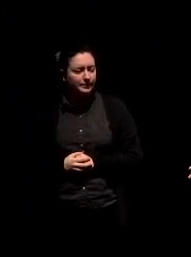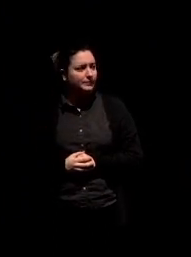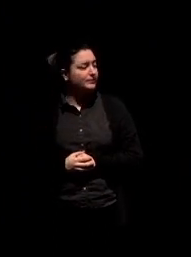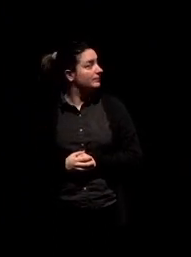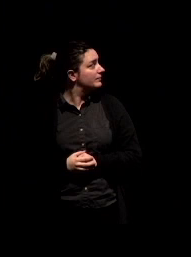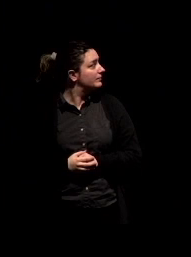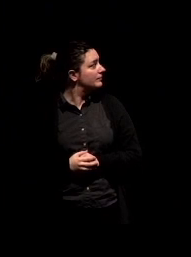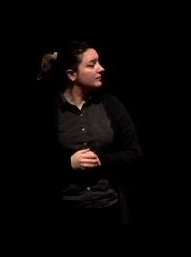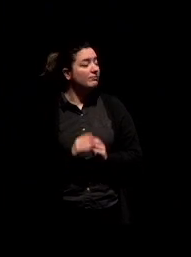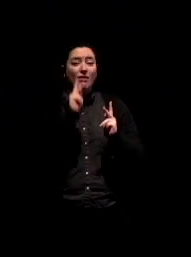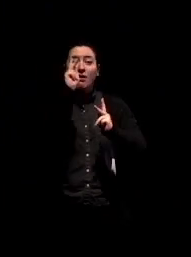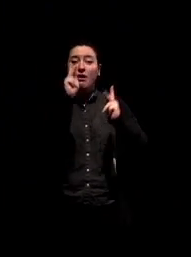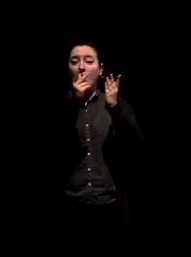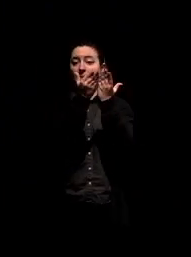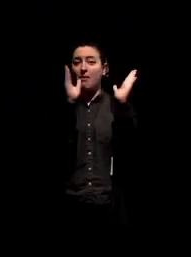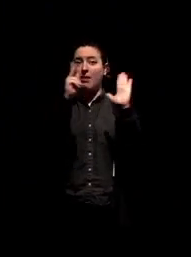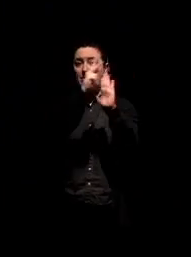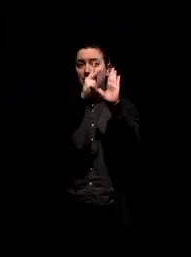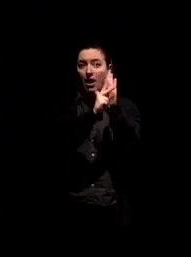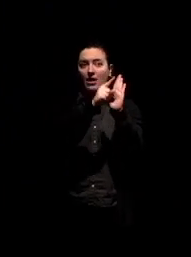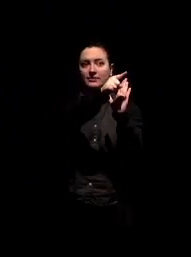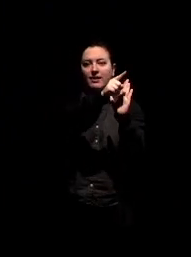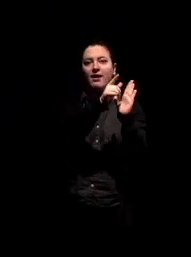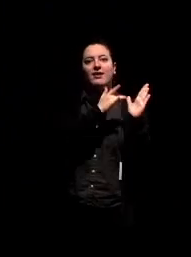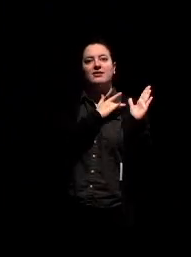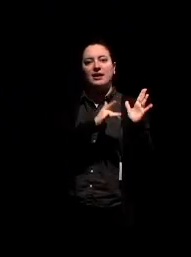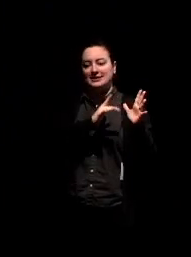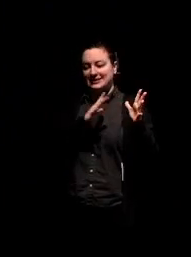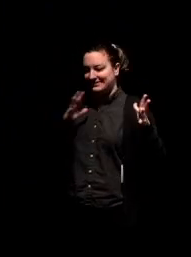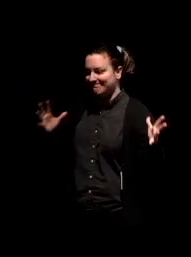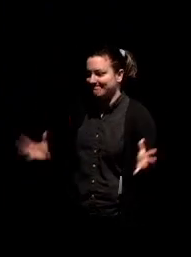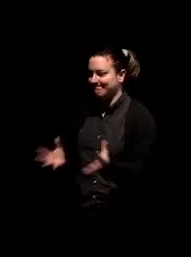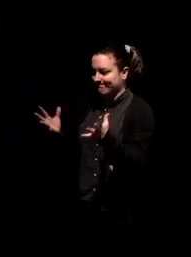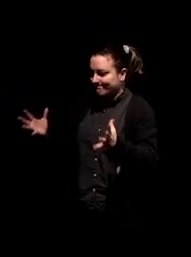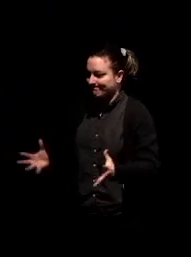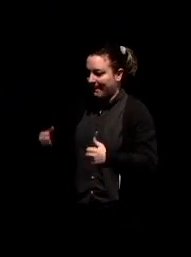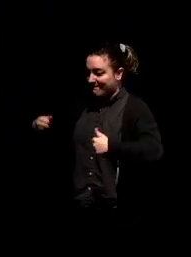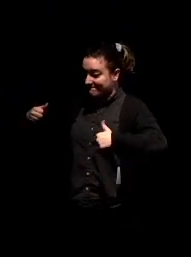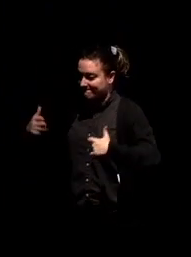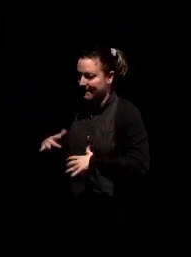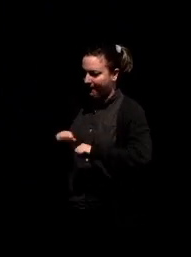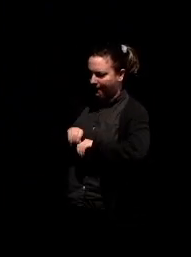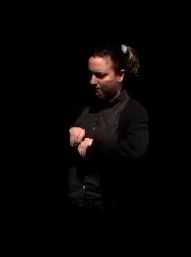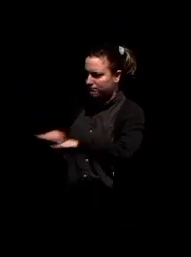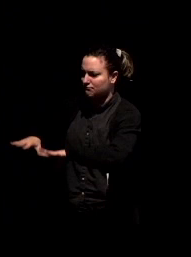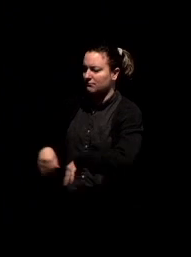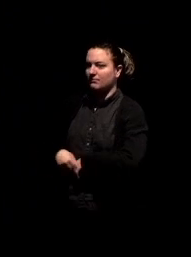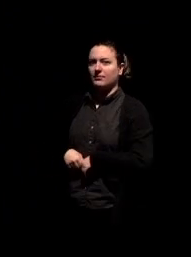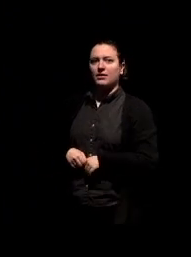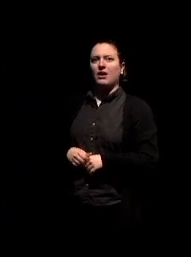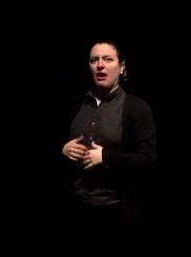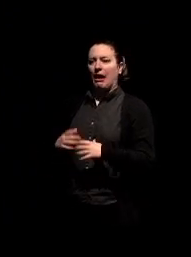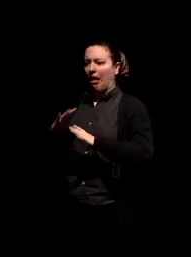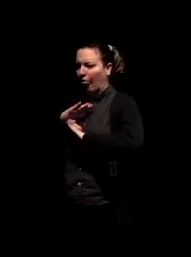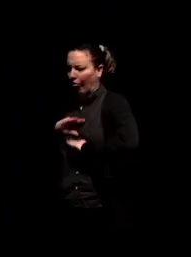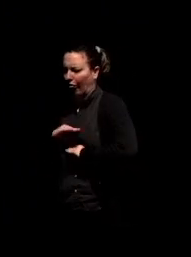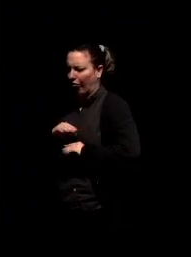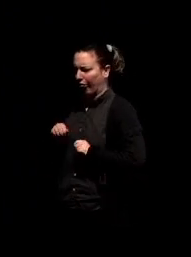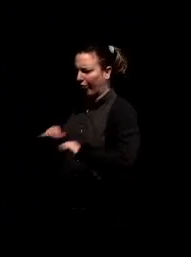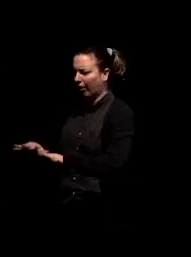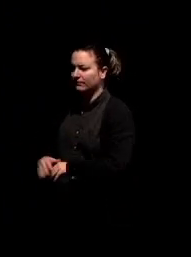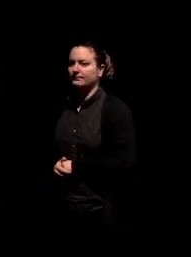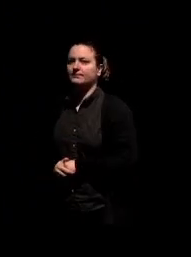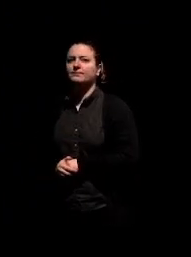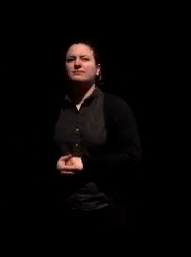Public policy can also promote fear and anxiety among minoritized families and individuals. So you can see a few